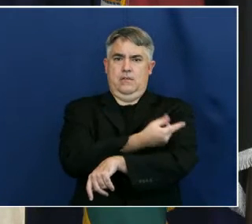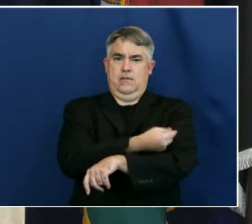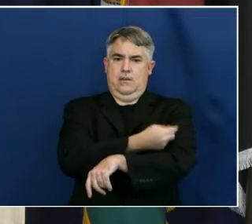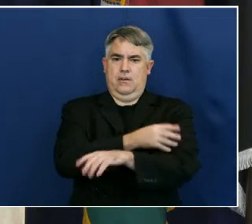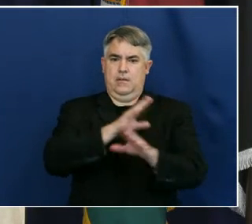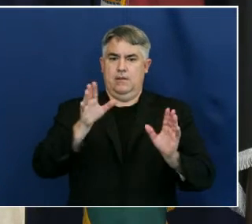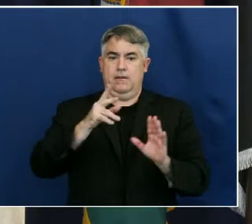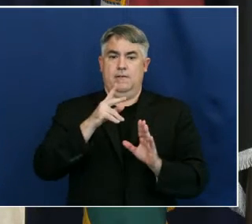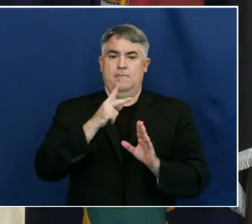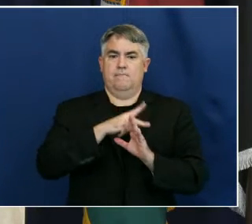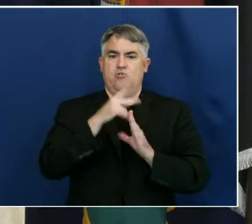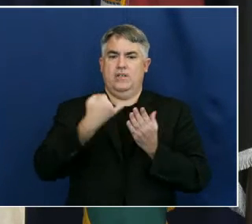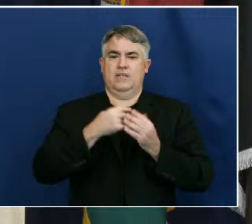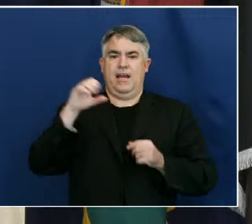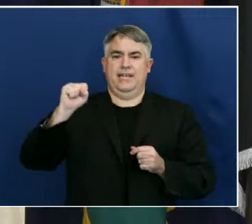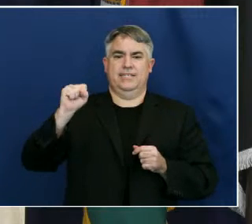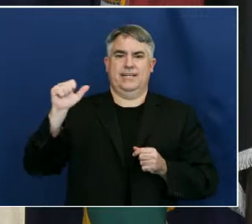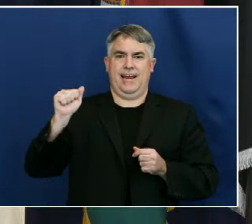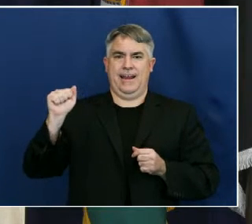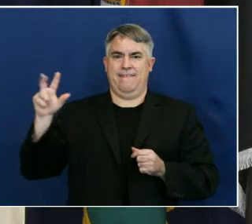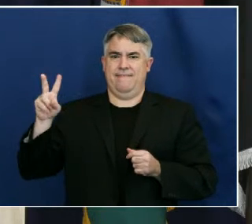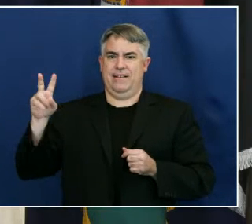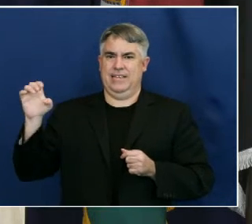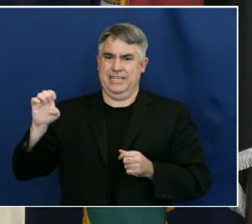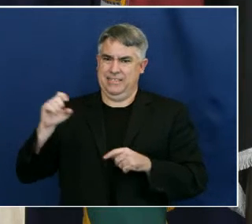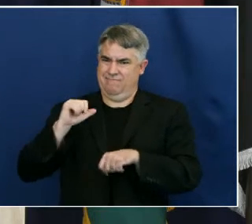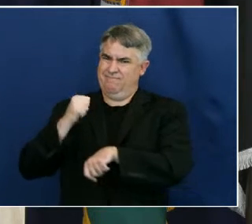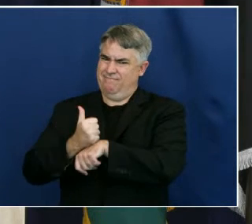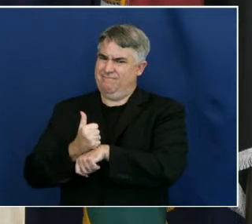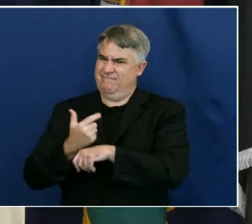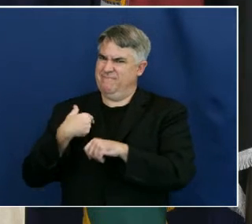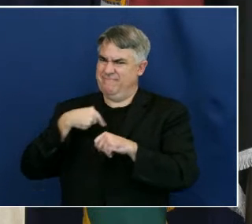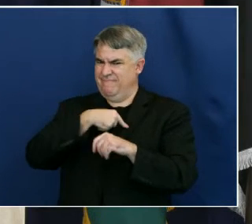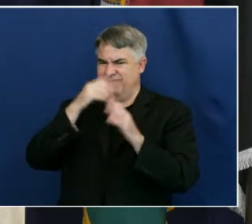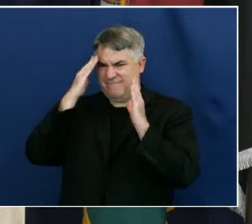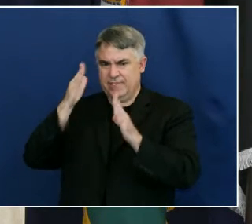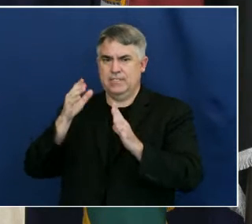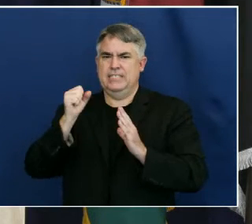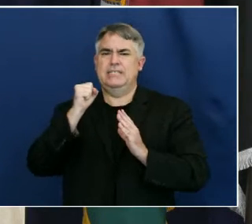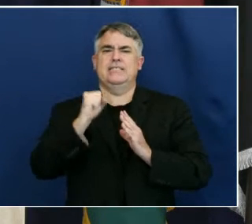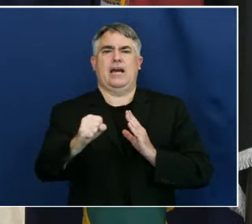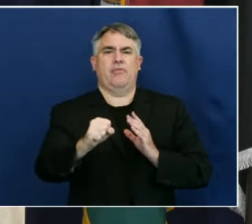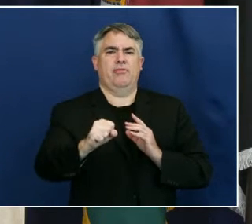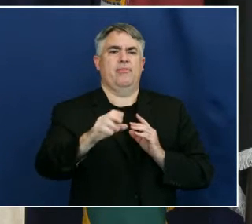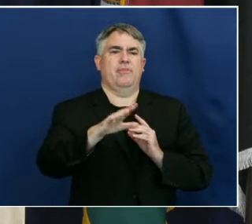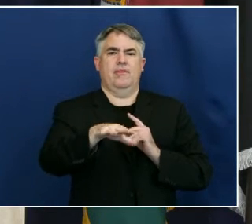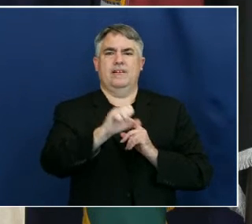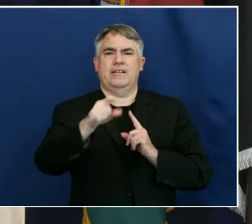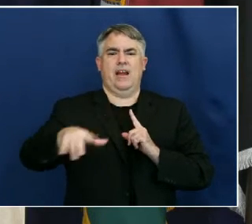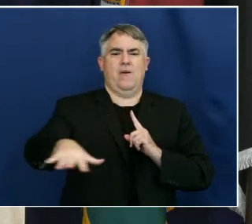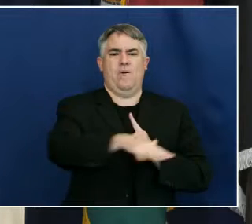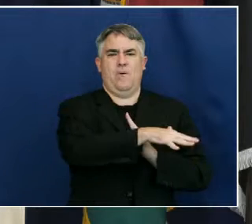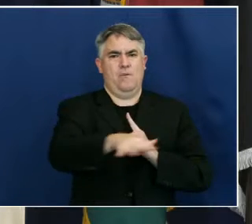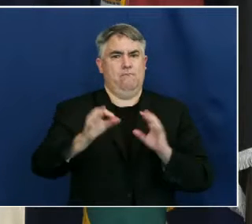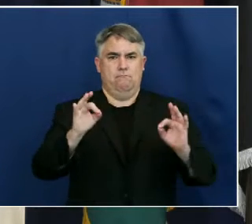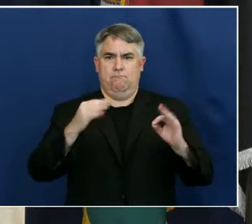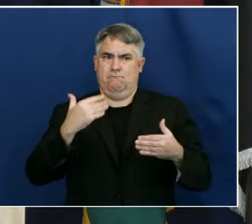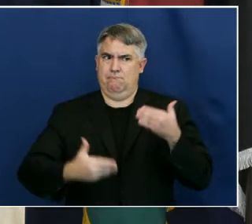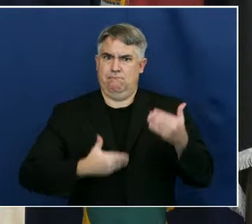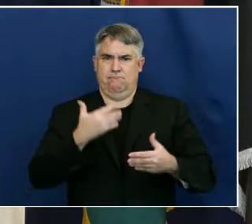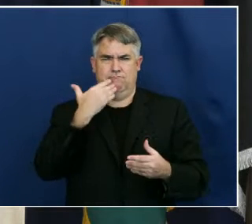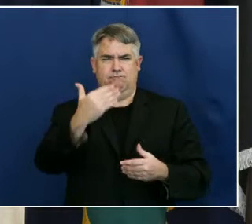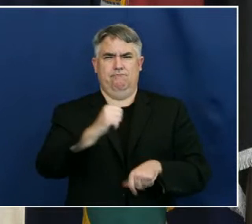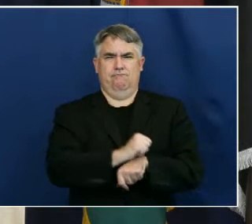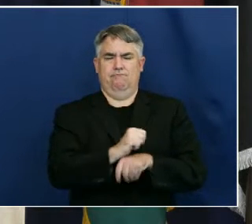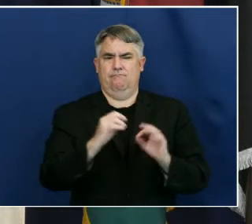initiative, it's a pilot program in the South Bay, continues to be working well. As many of you